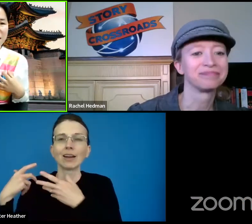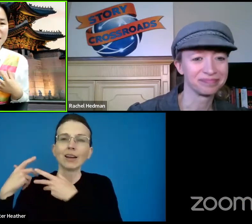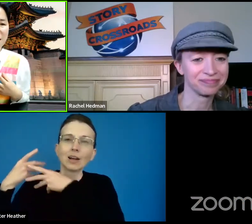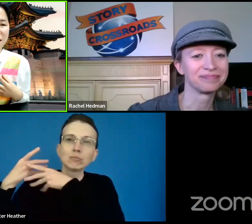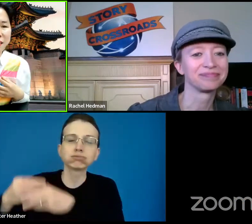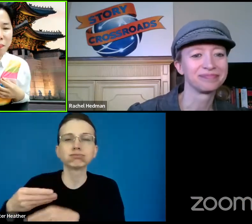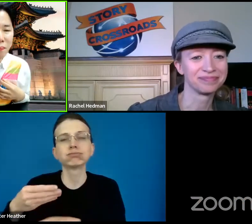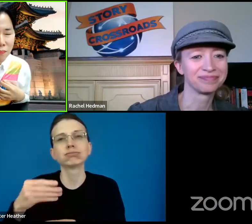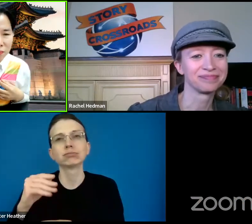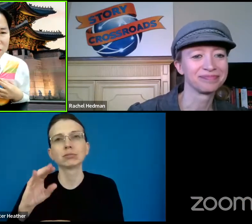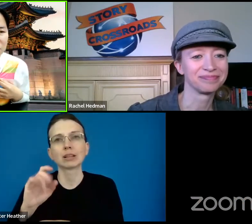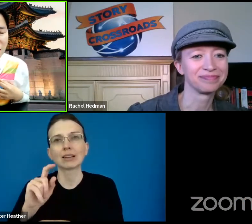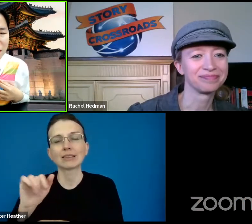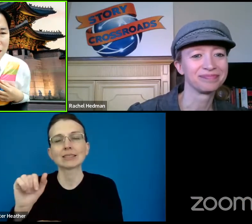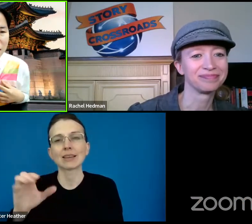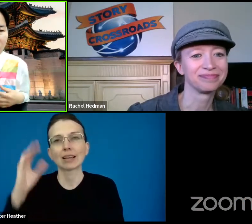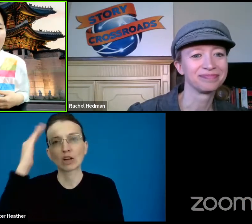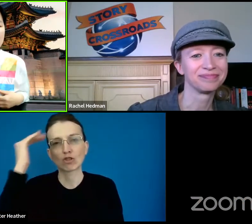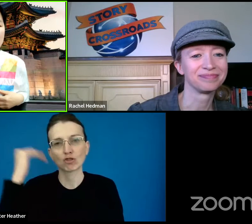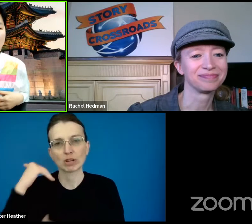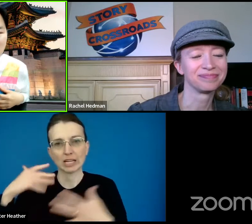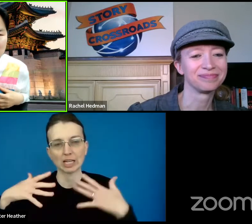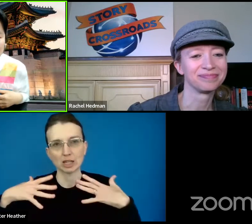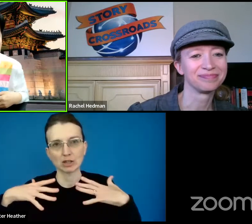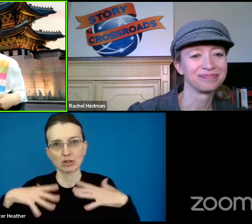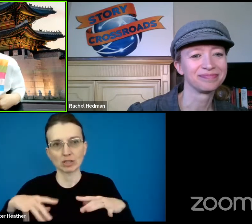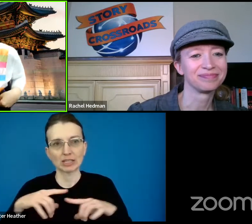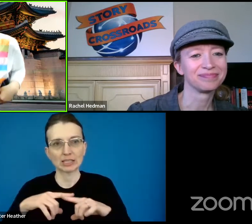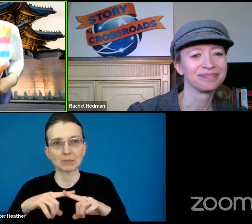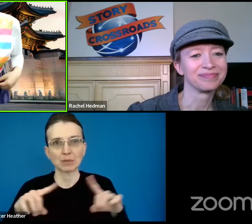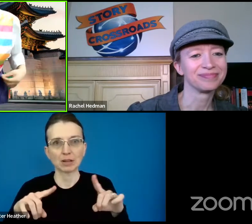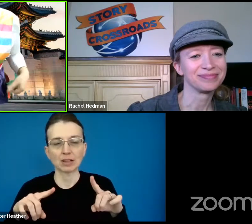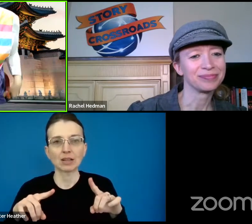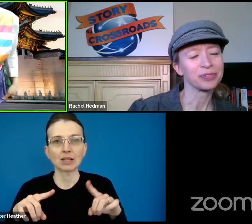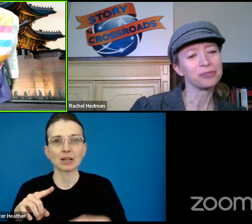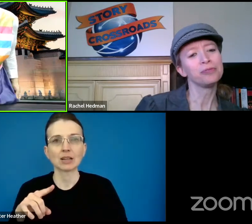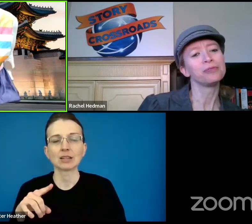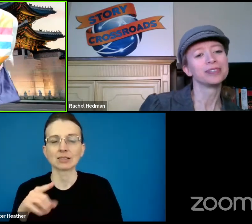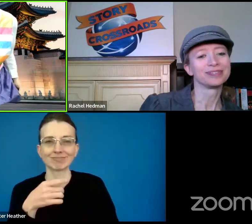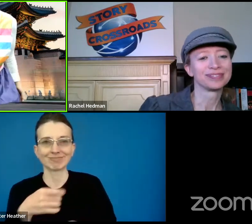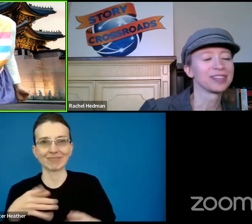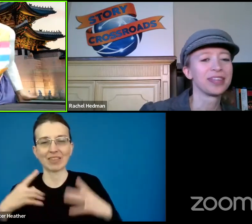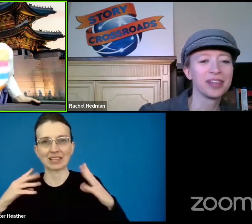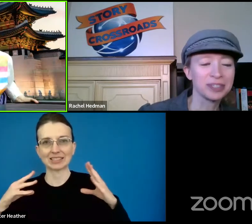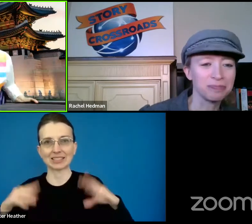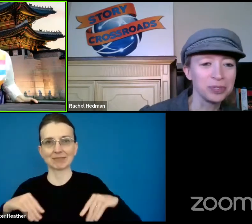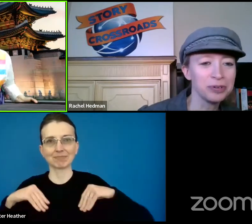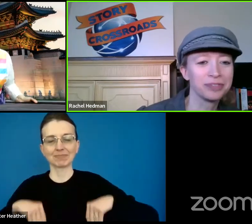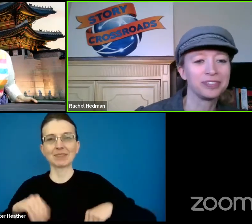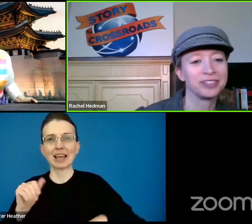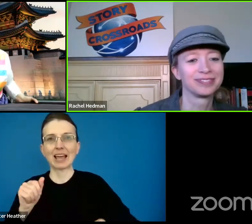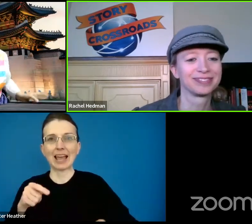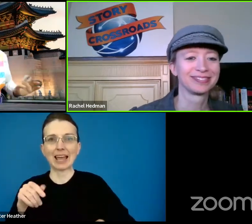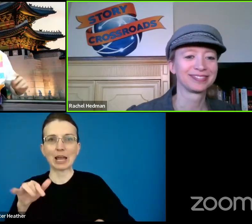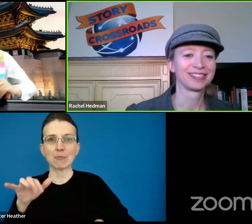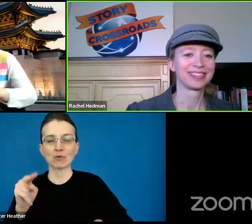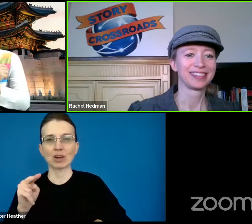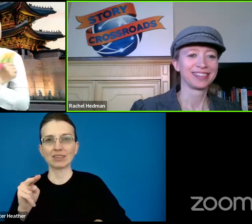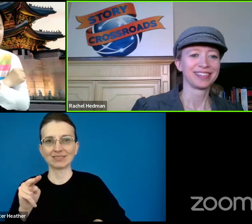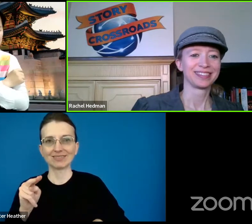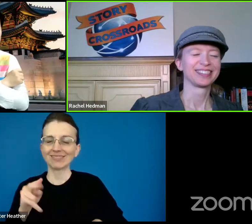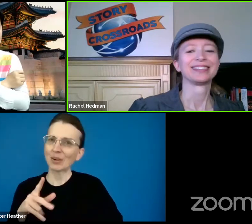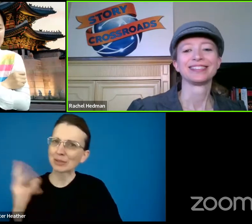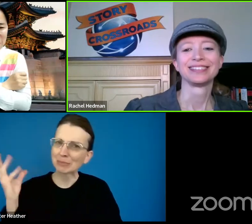it is this is hanbok style apron. That's beautiful. Yeah.